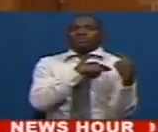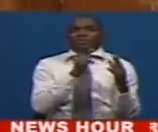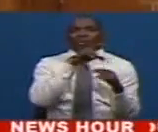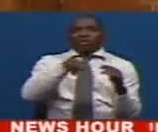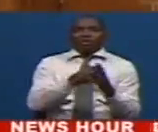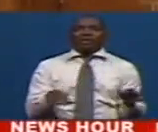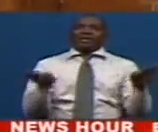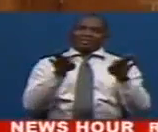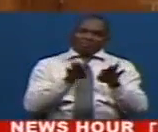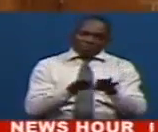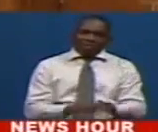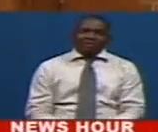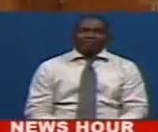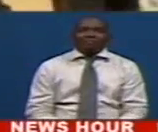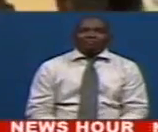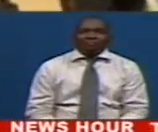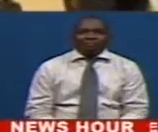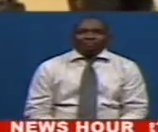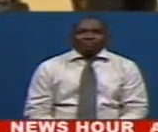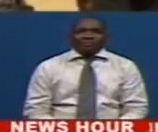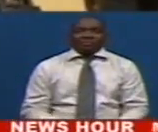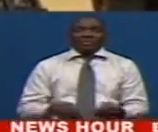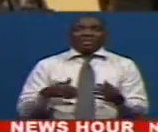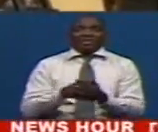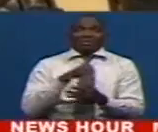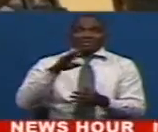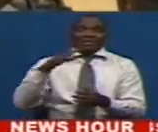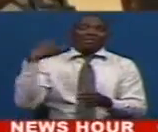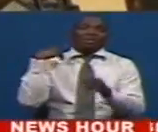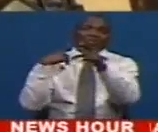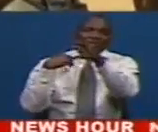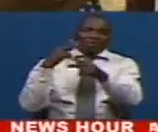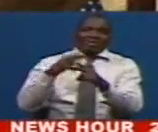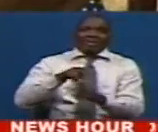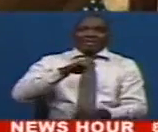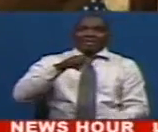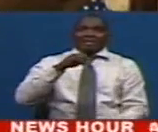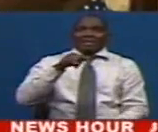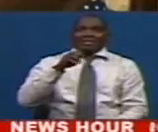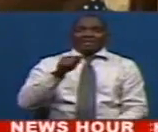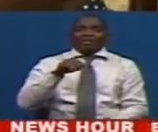matters which are immediately before you. The new EC chairperson, Mrs.